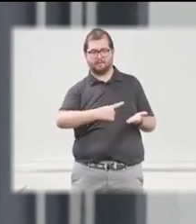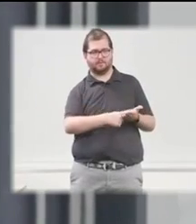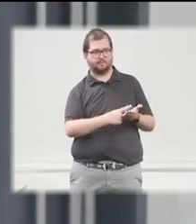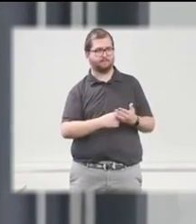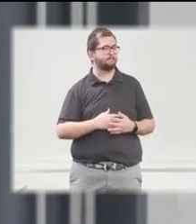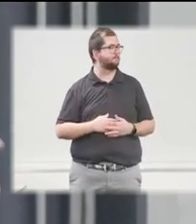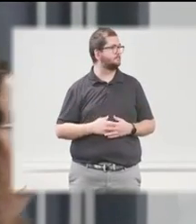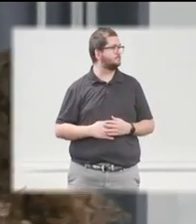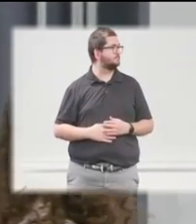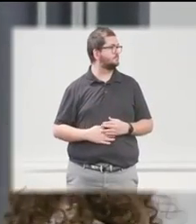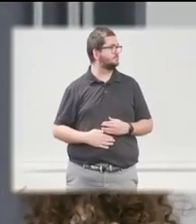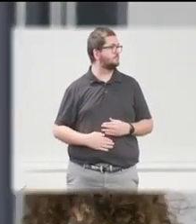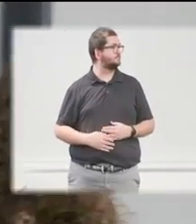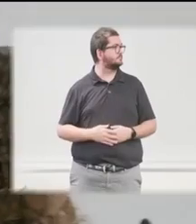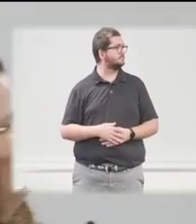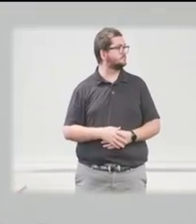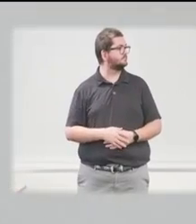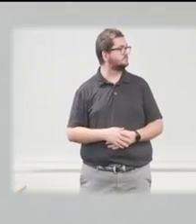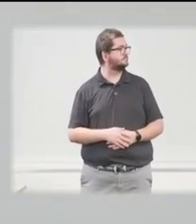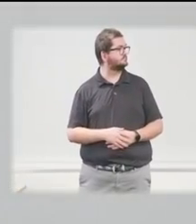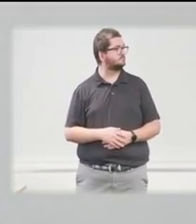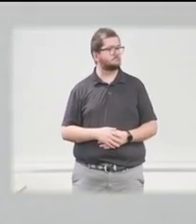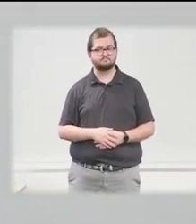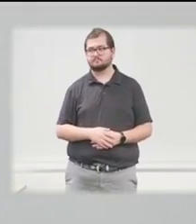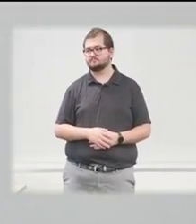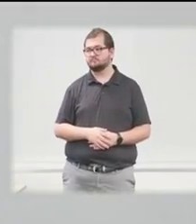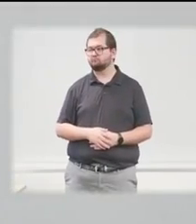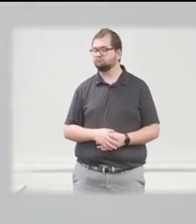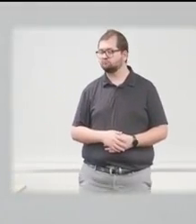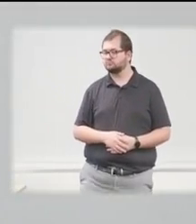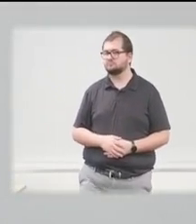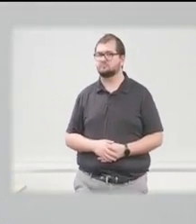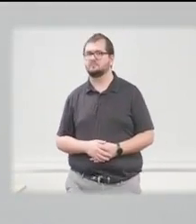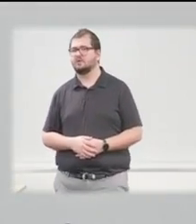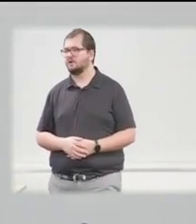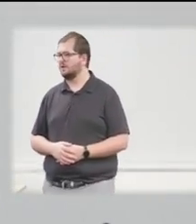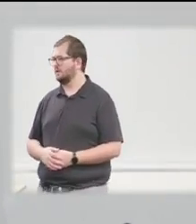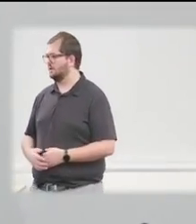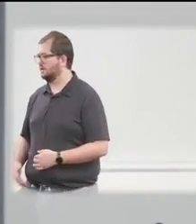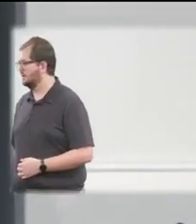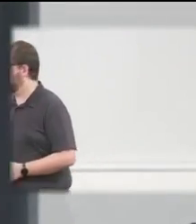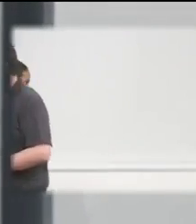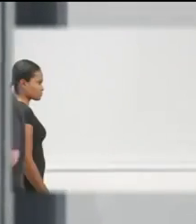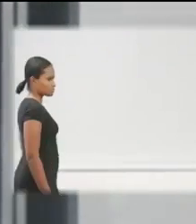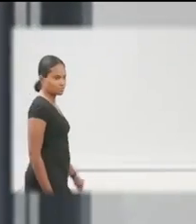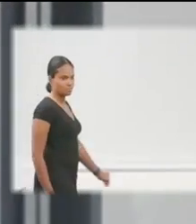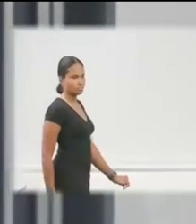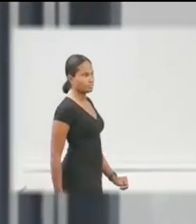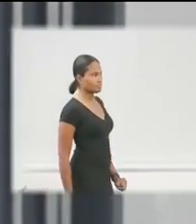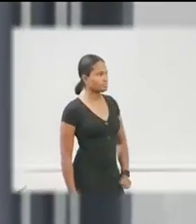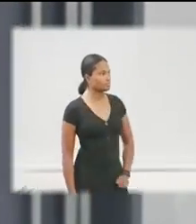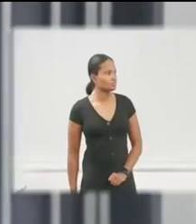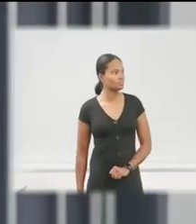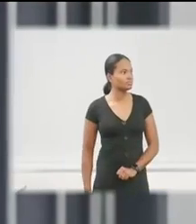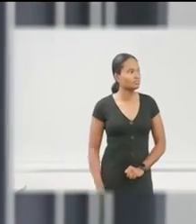Yes. Do you have a question? Hi, Phil Donahue. There you are. Hi. Gets